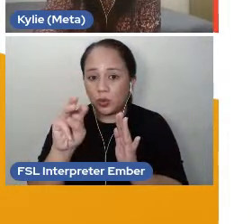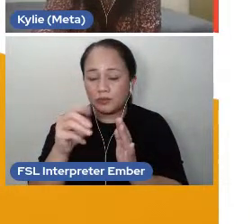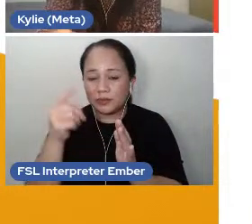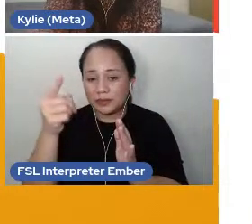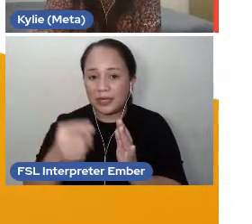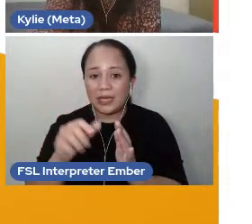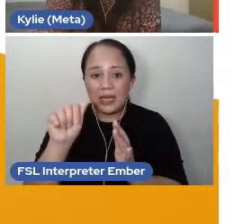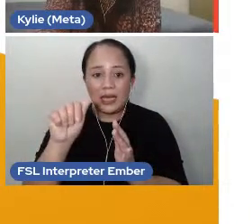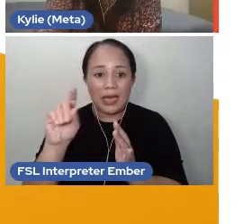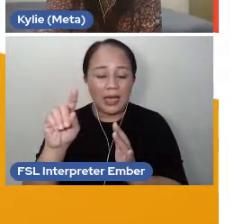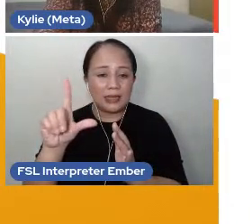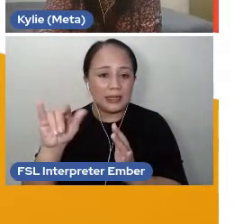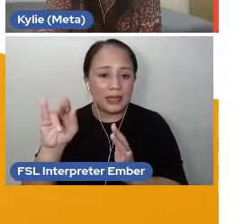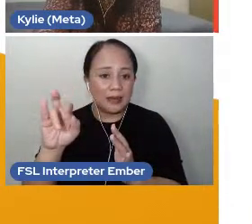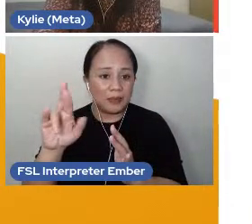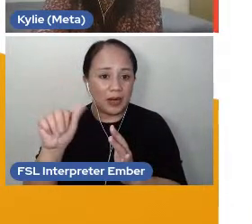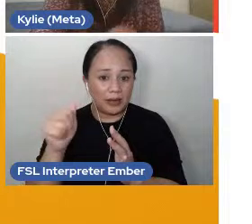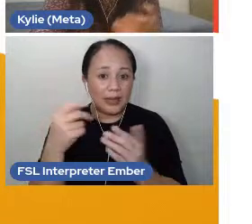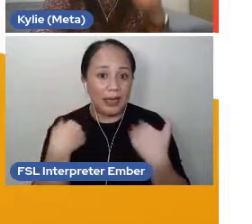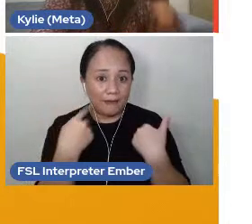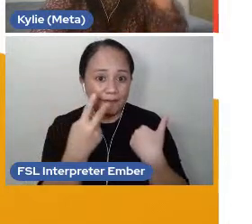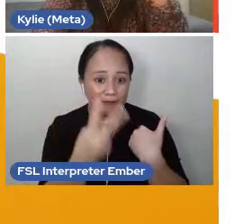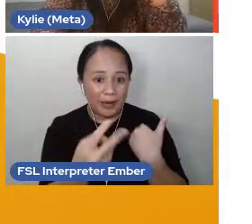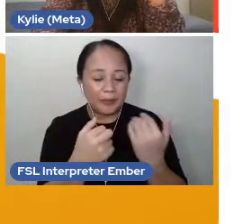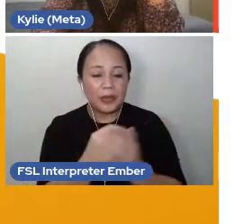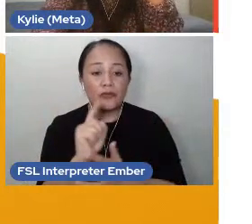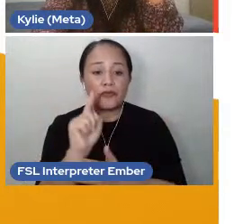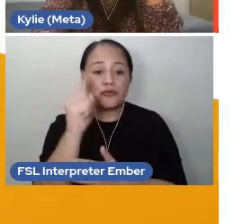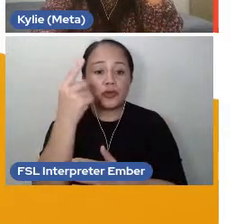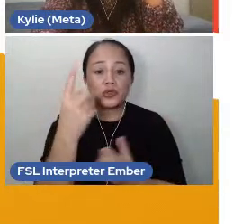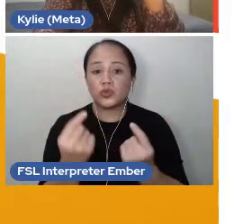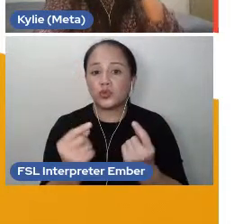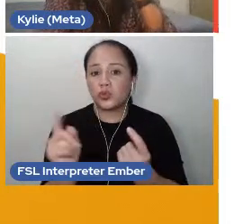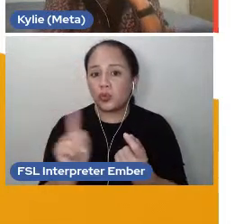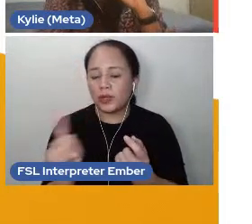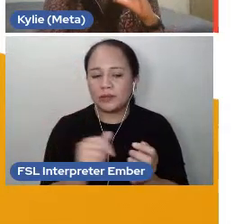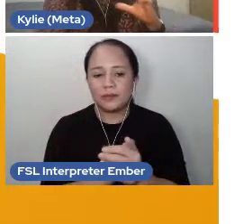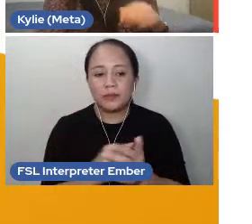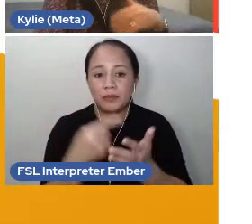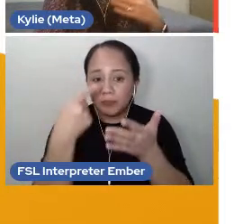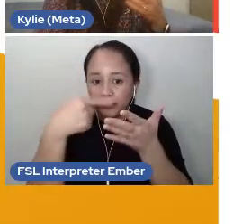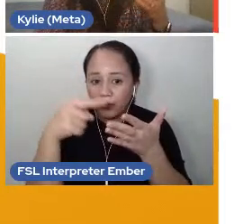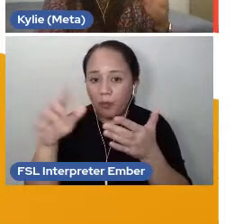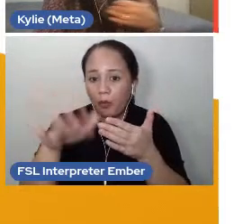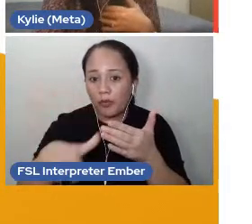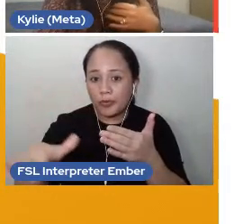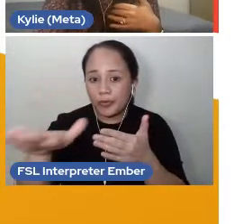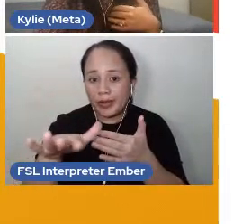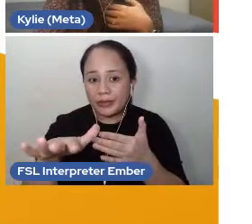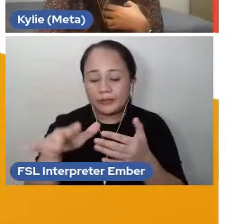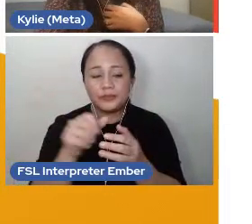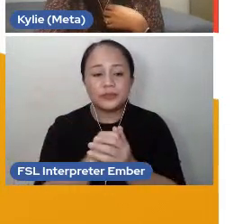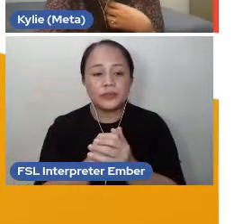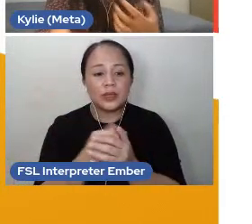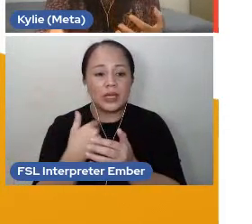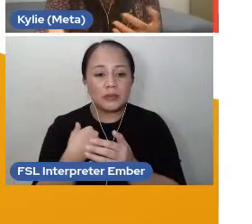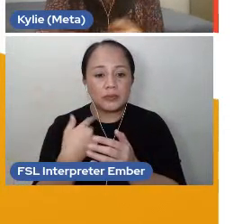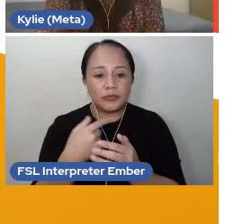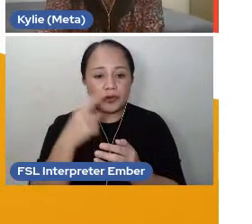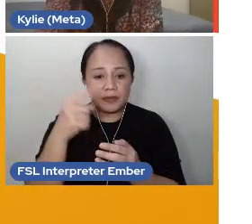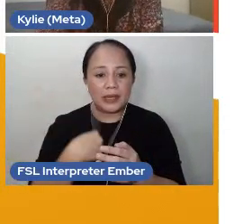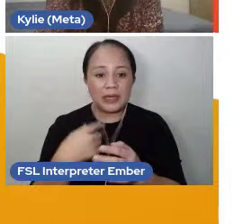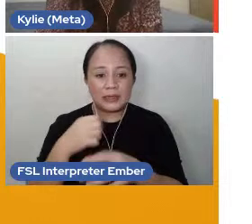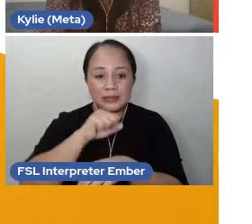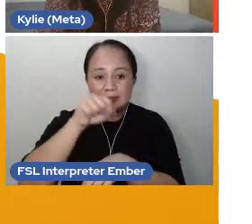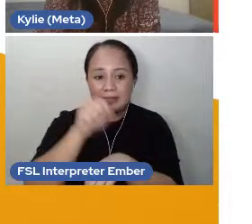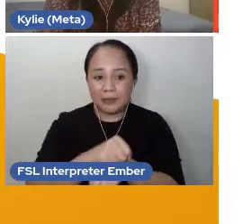facebook.com/ad library, you'll land here. The first thing you'll need to do is check the location. So it's defaulted for me to Singapore,